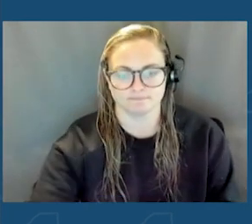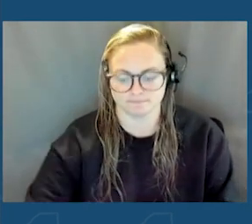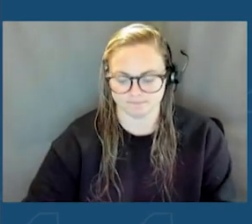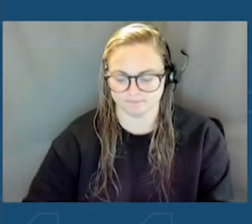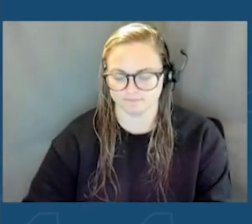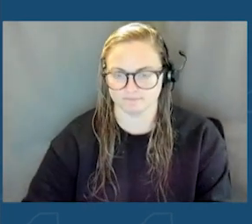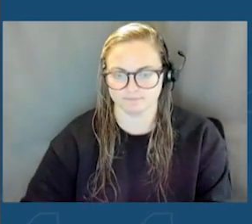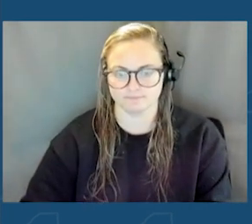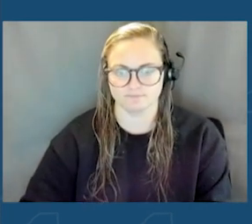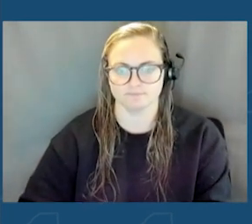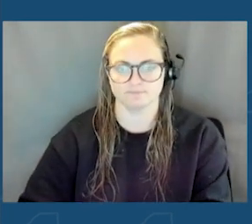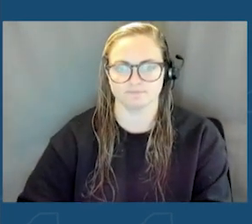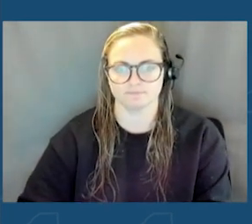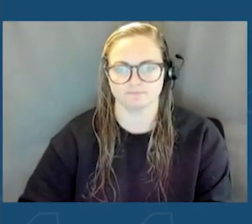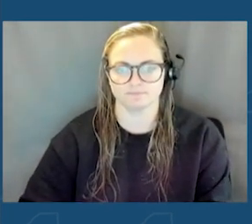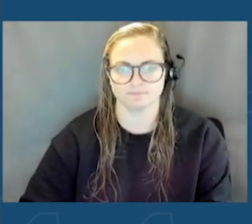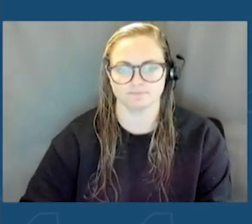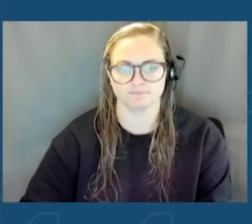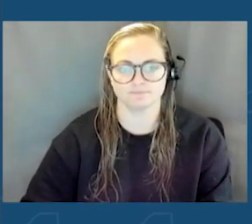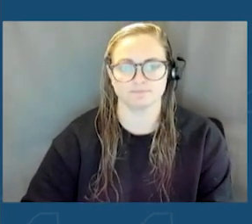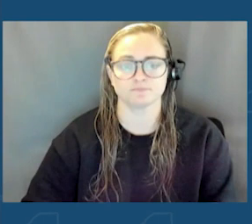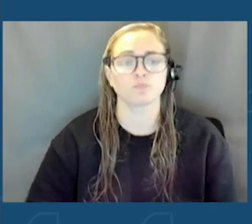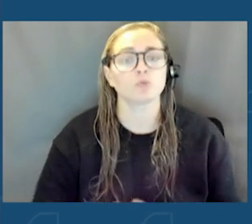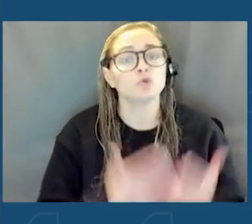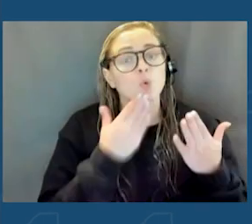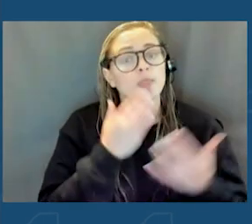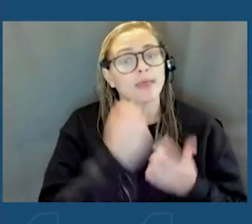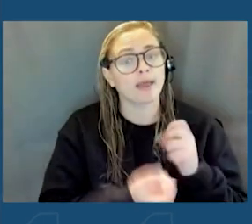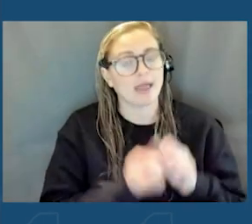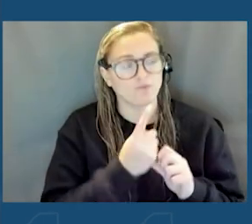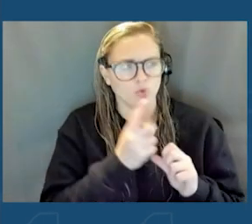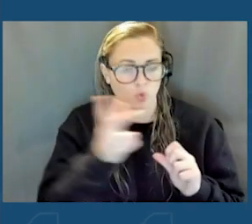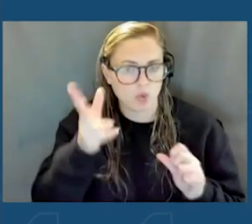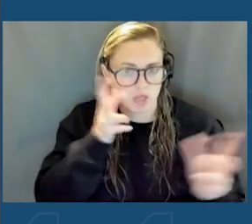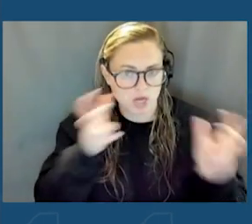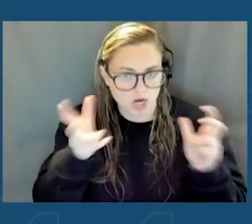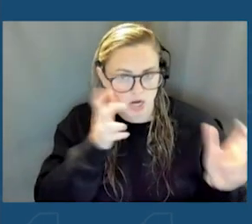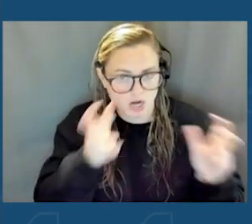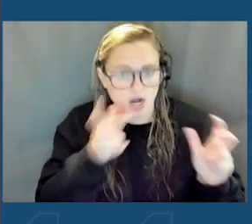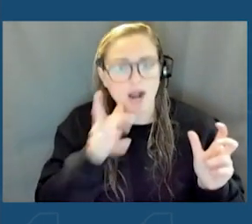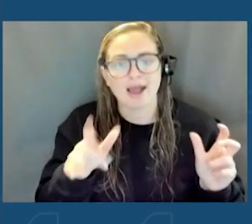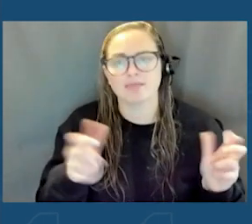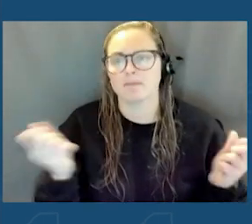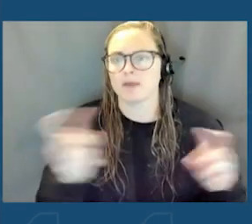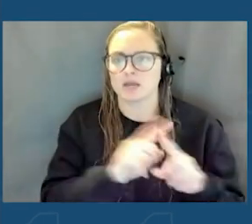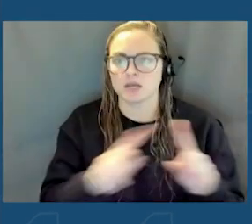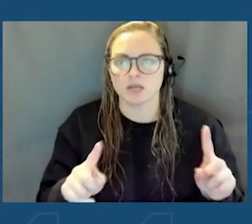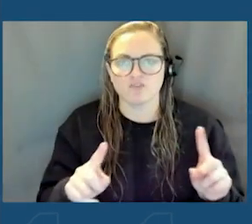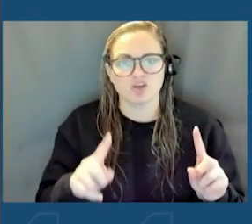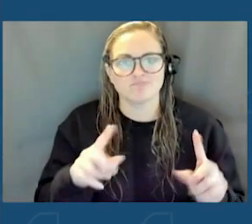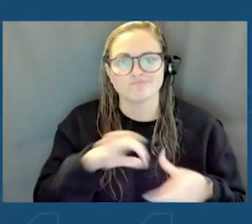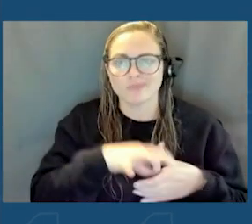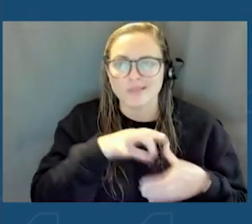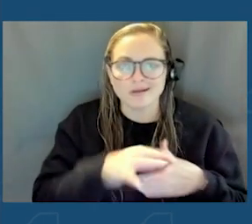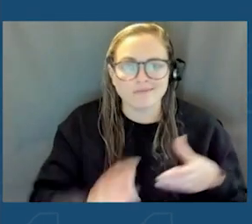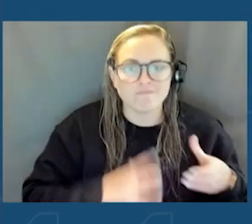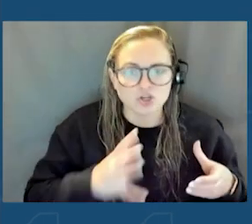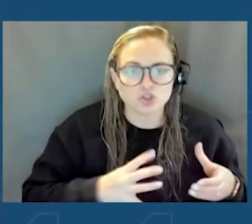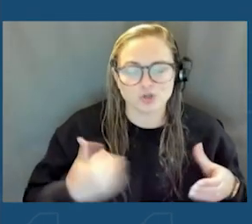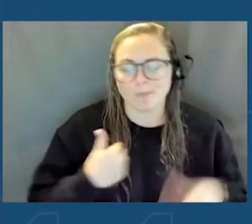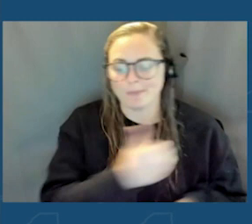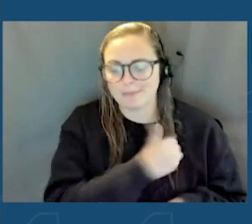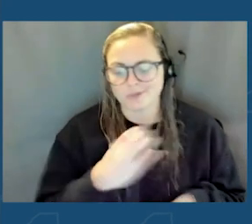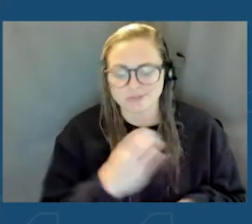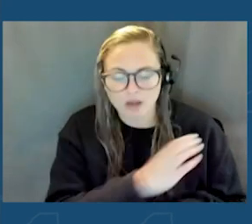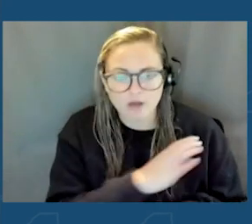I want to thank the individuals you're going to be hearing from, as well as the countless elected officials, our members of Congress, Carolyn